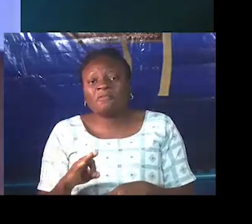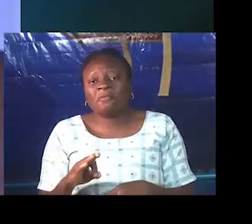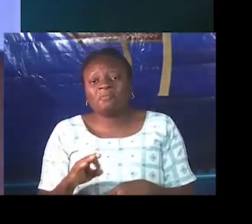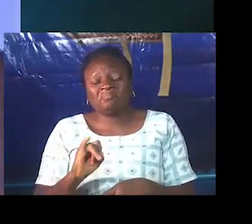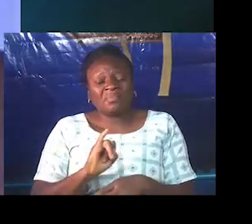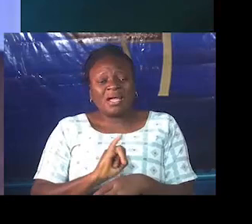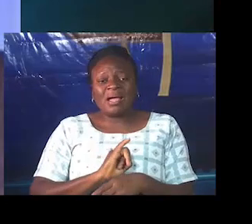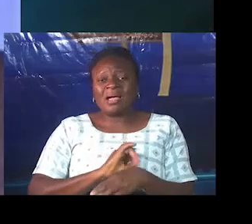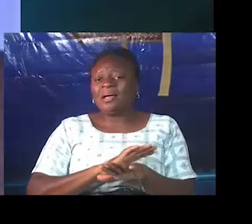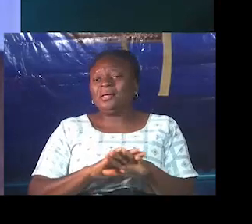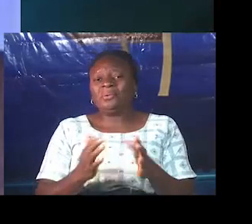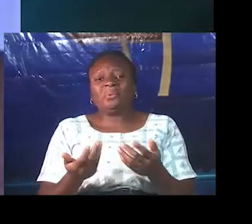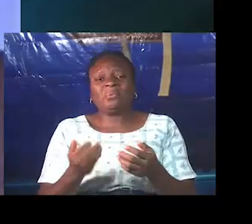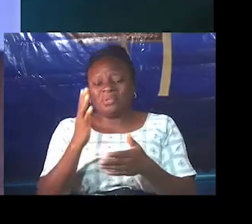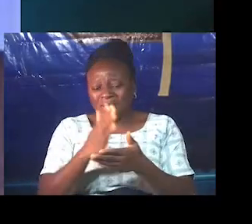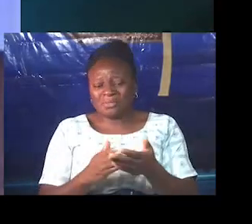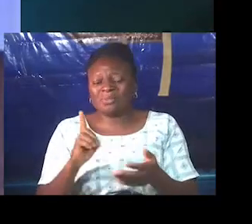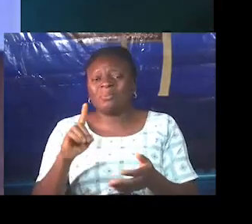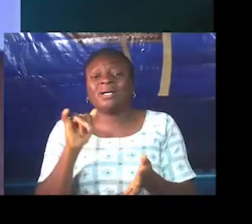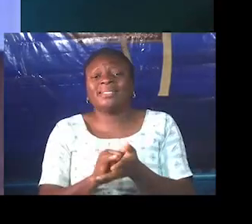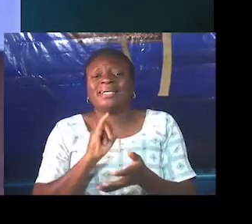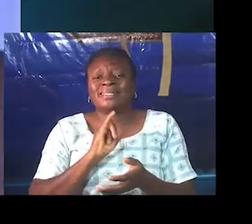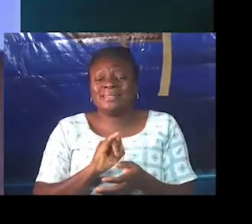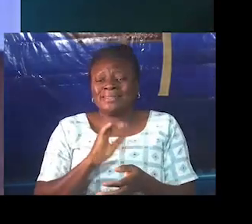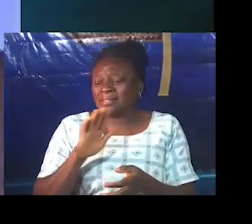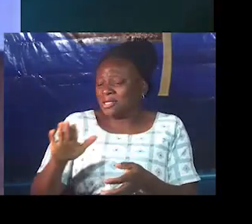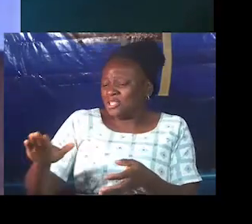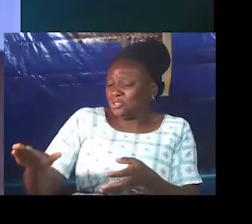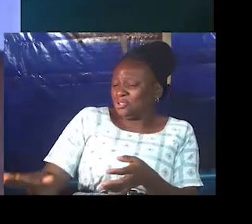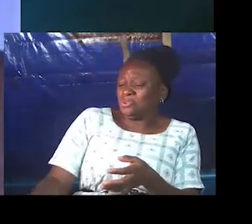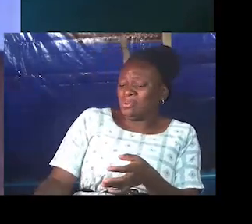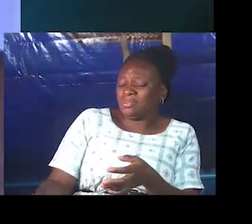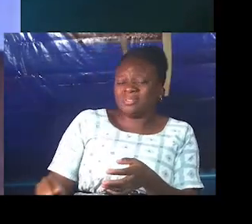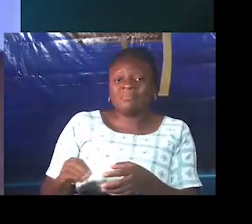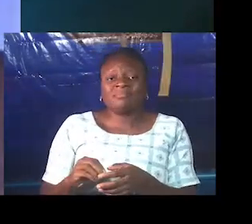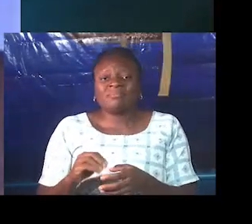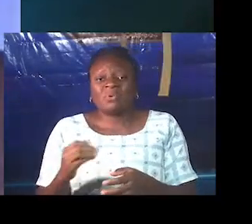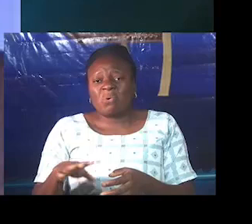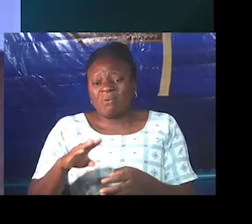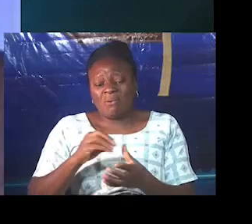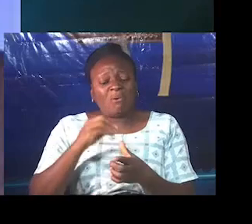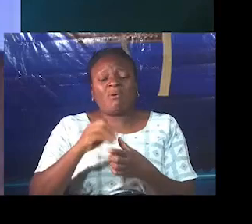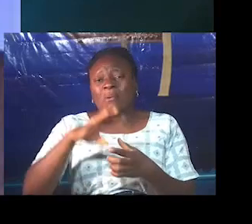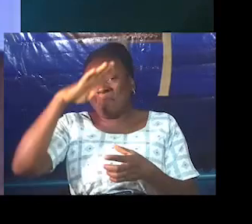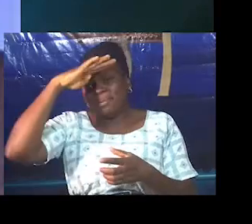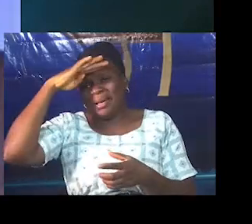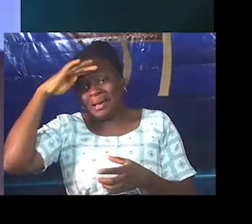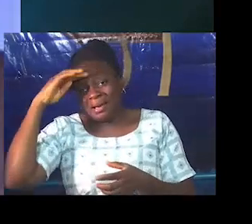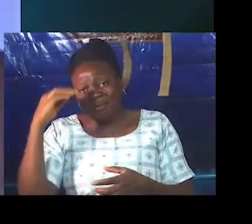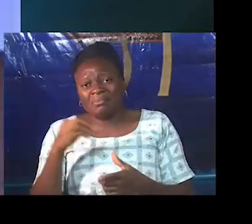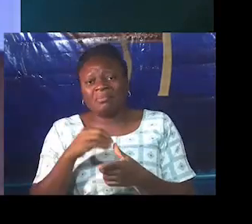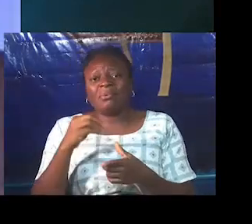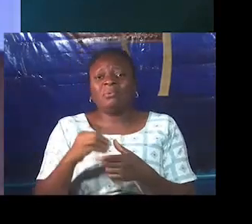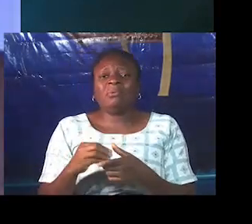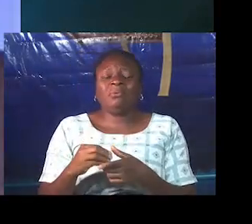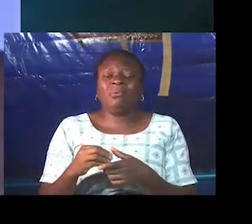that is too tall or too short, and all of those kind of standards that you may have set for yourself. Now, apart from